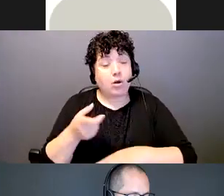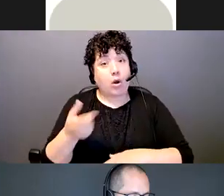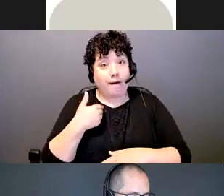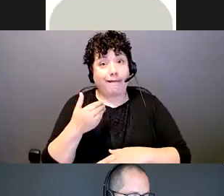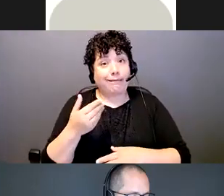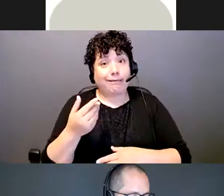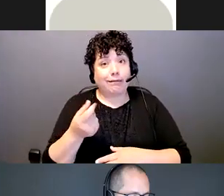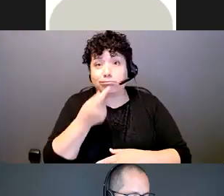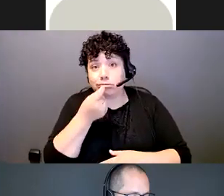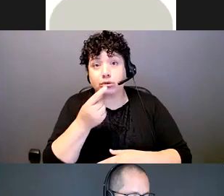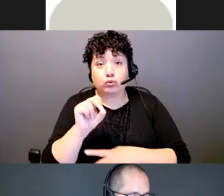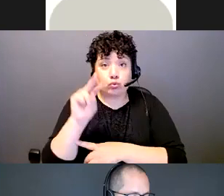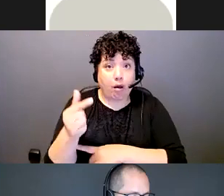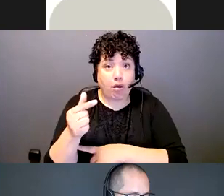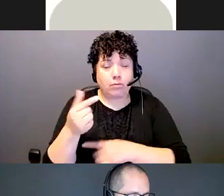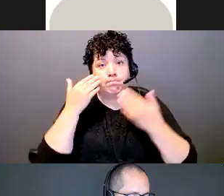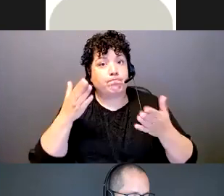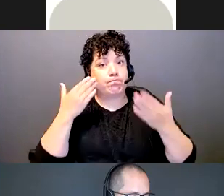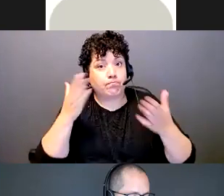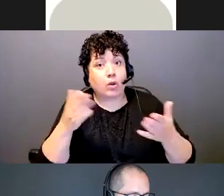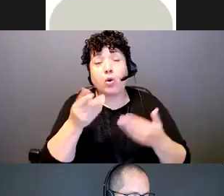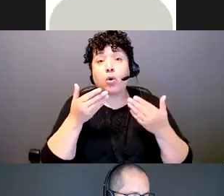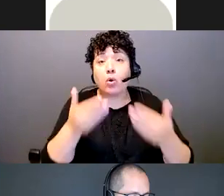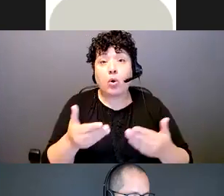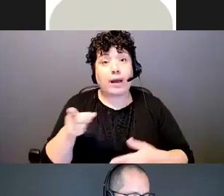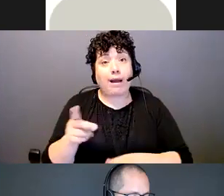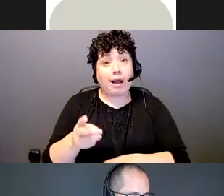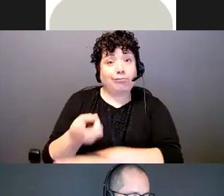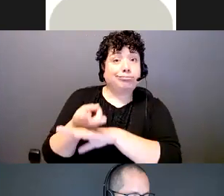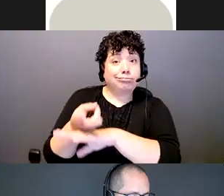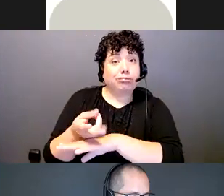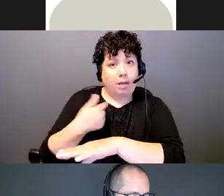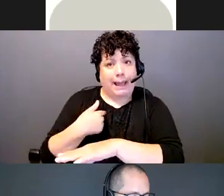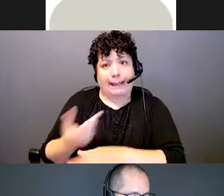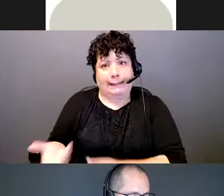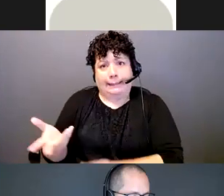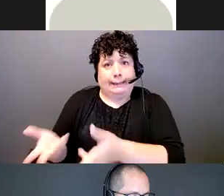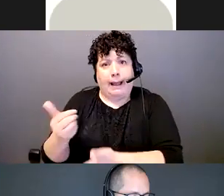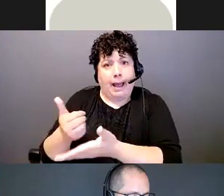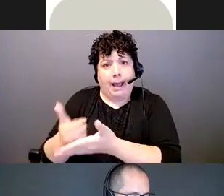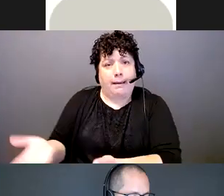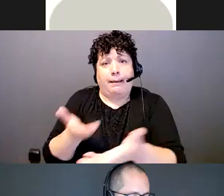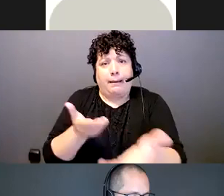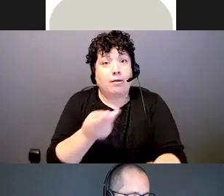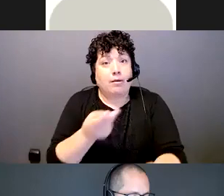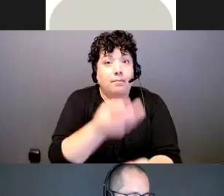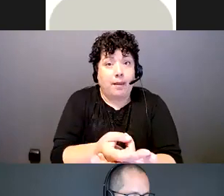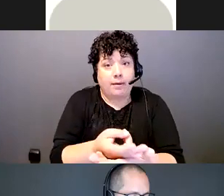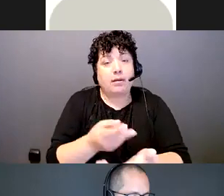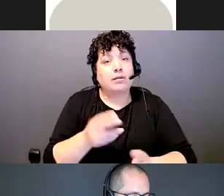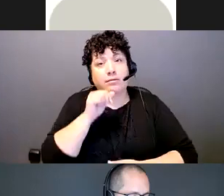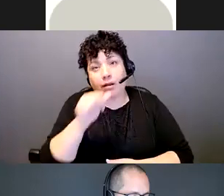not the best practice to just pick somebody up and put them back to bed. You want to make sure that they get checked out medically, even if they're